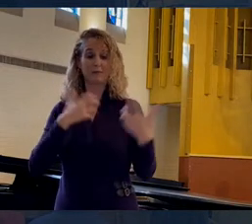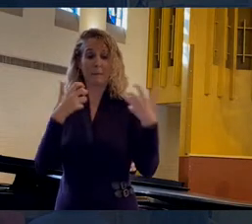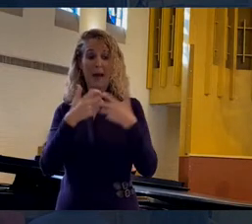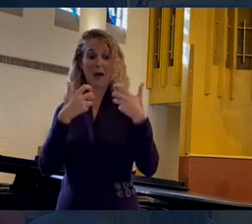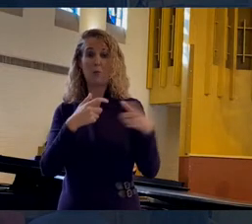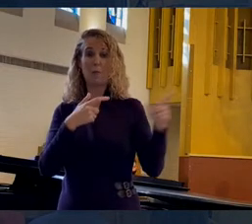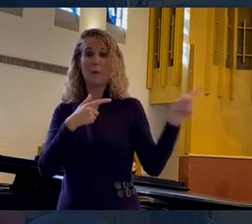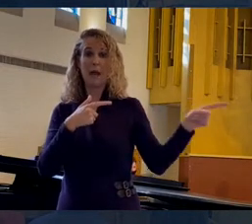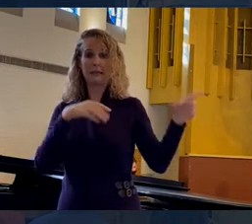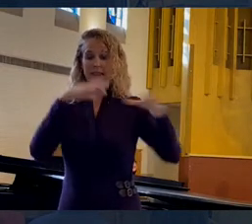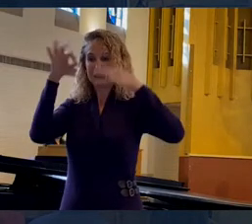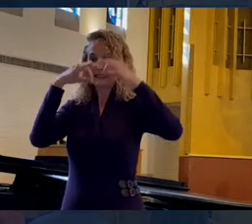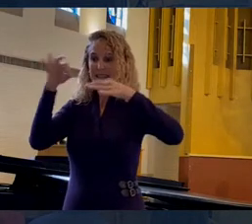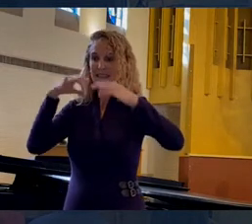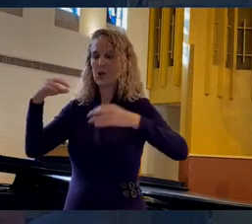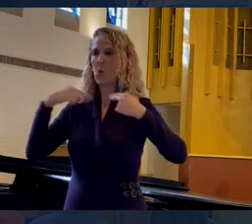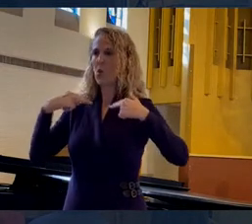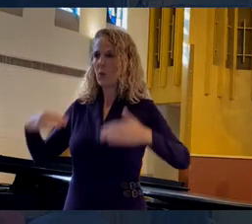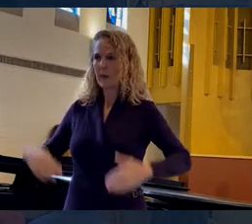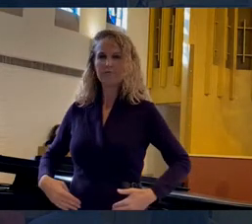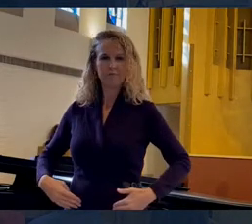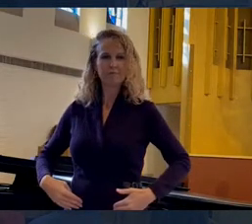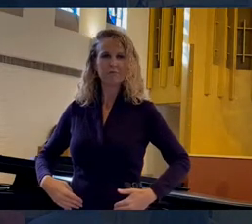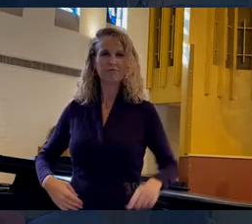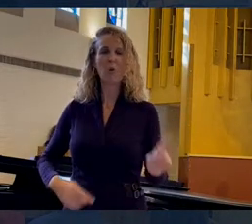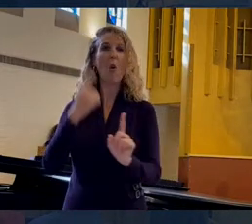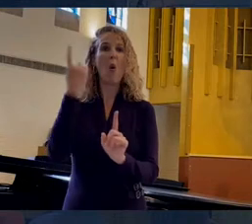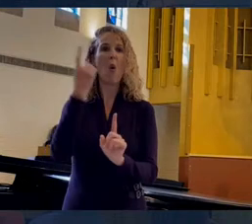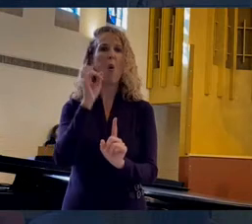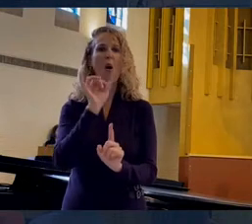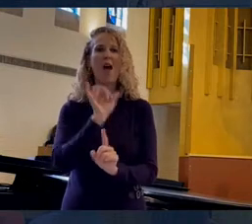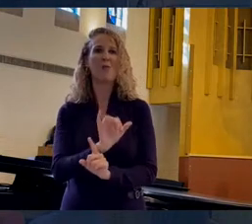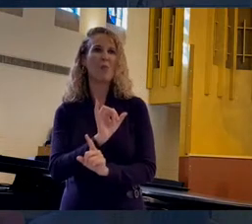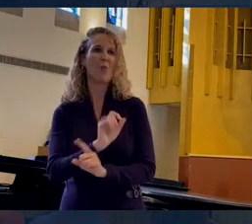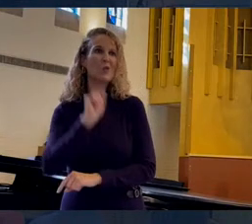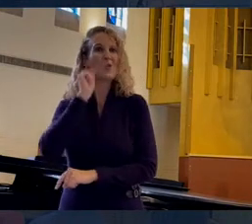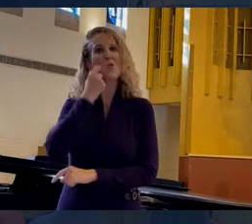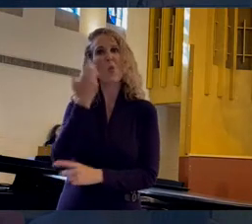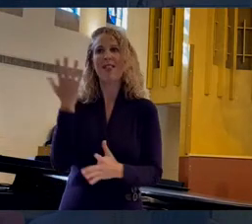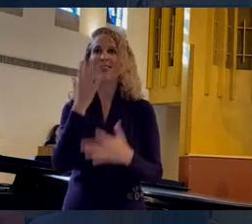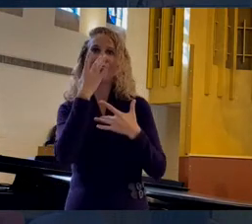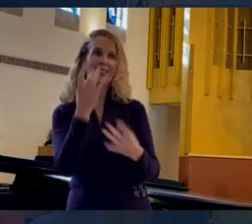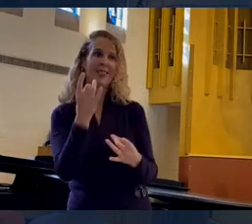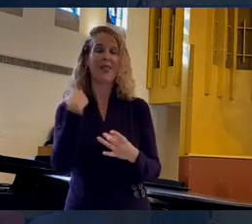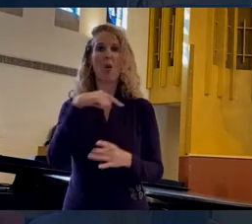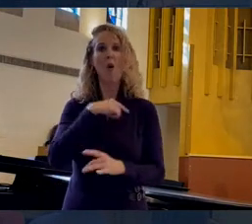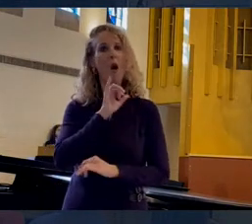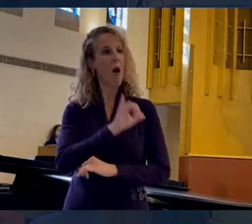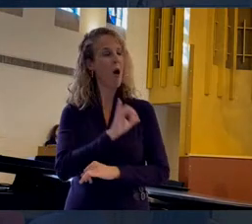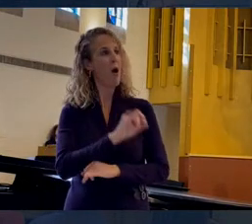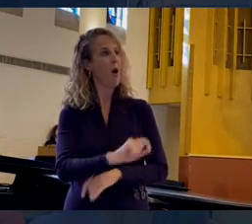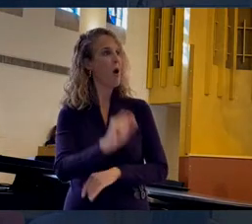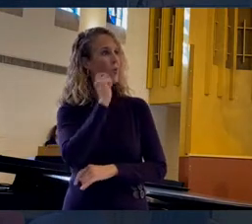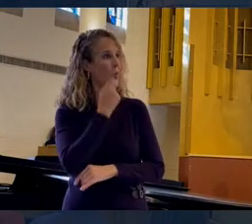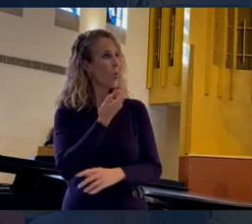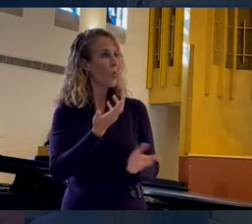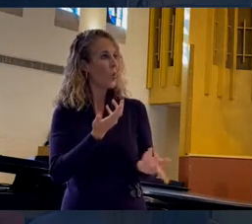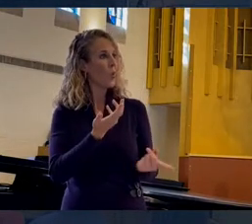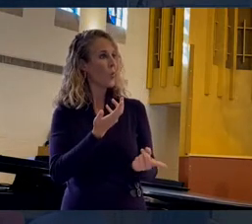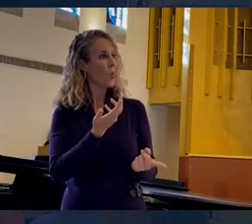When my roommate Rich would talk about the human body, it was always, what's the great moment for Rich? We were always, oh, that's really